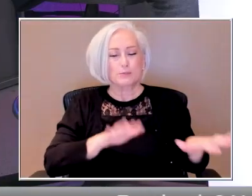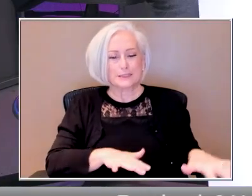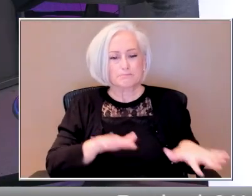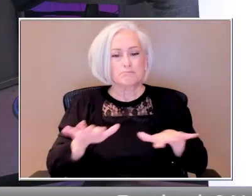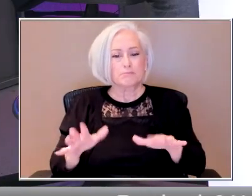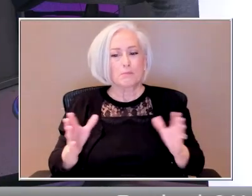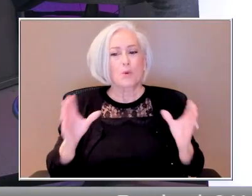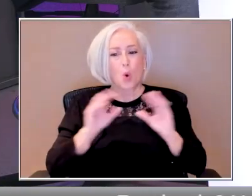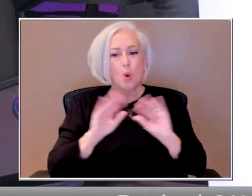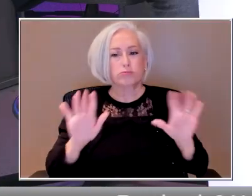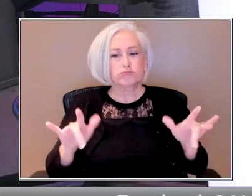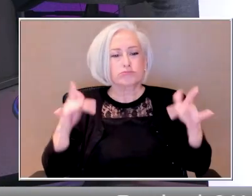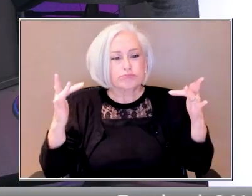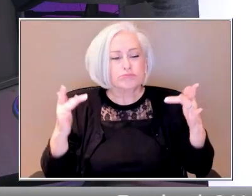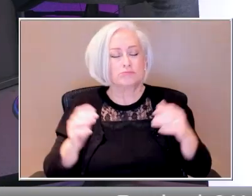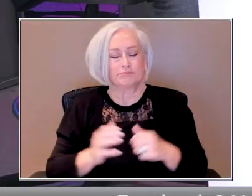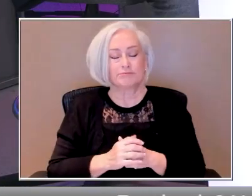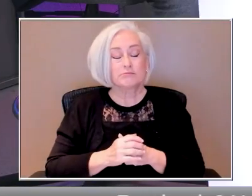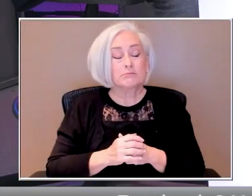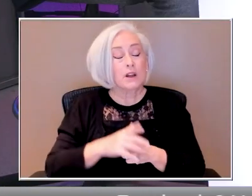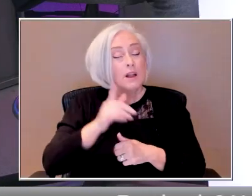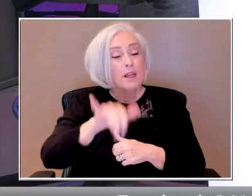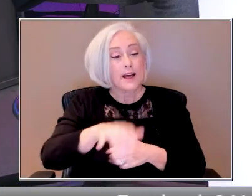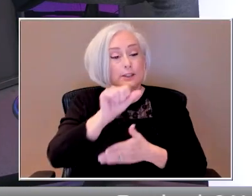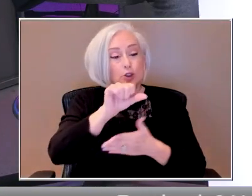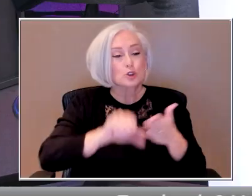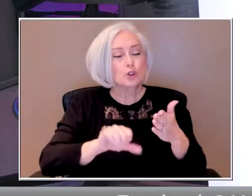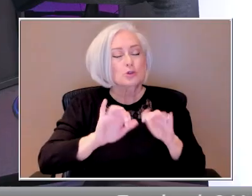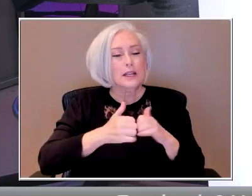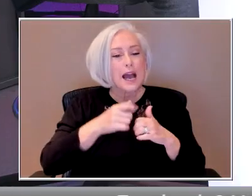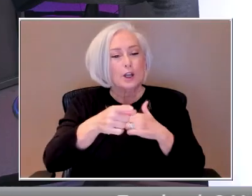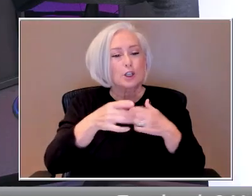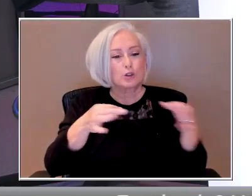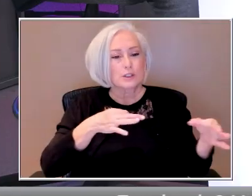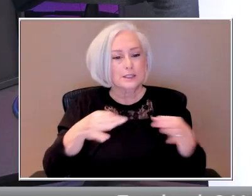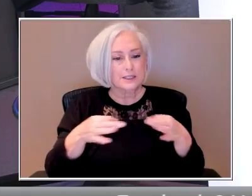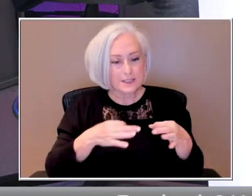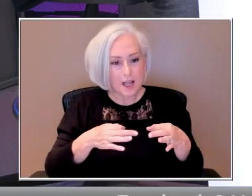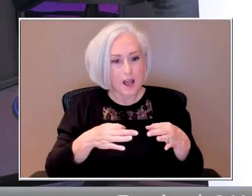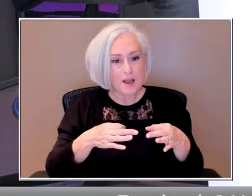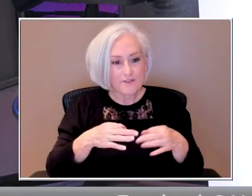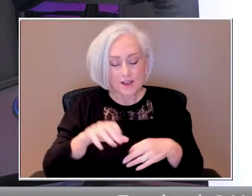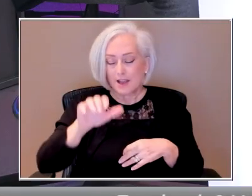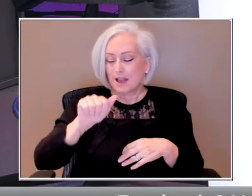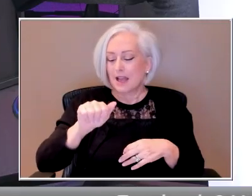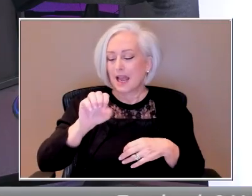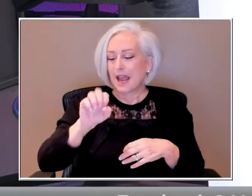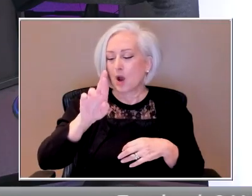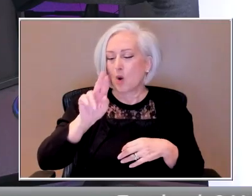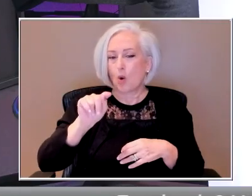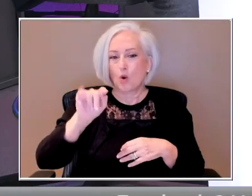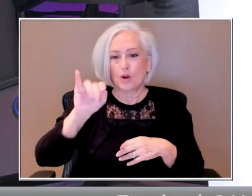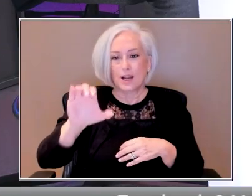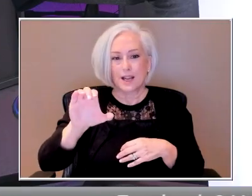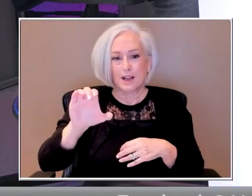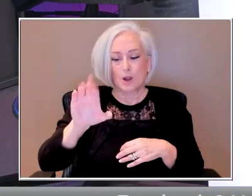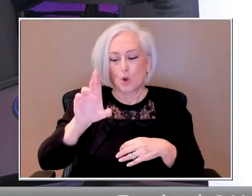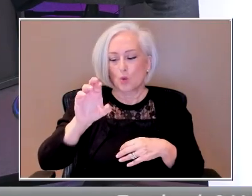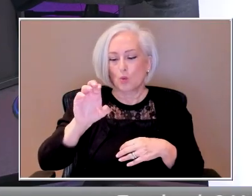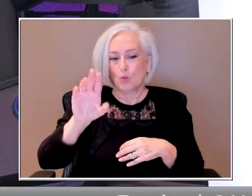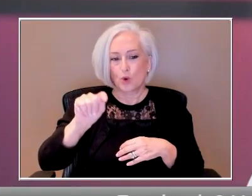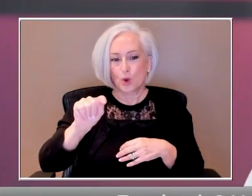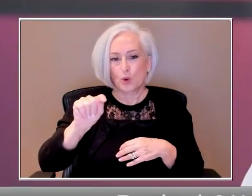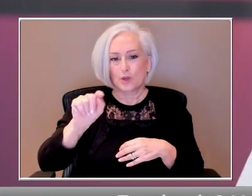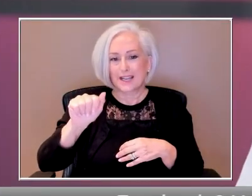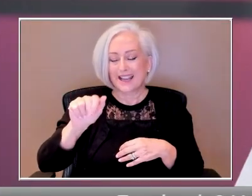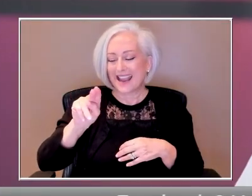surgery itself, how would you describe an aortic root aneurysm to someone without a medical background? Yeah. Well,